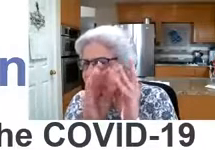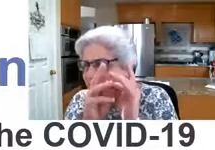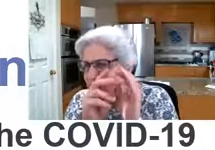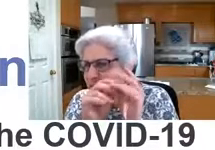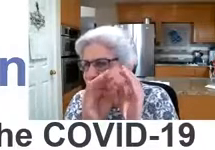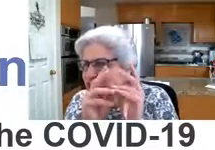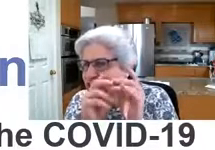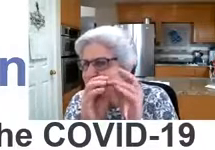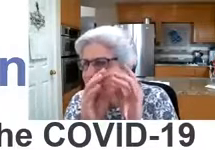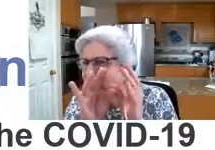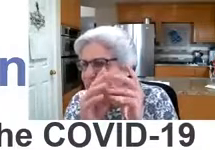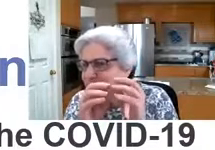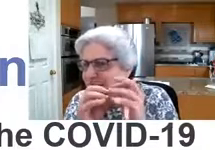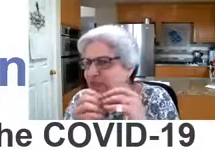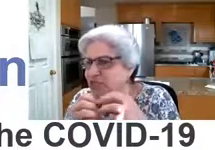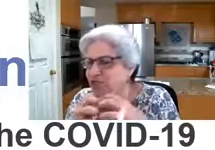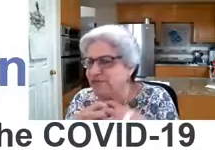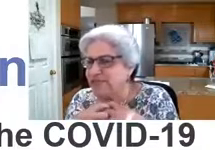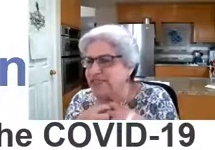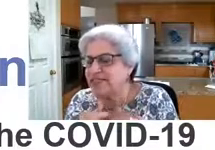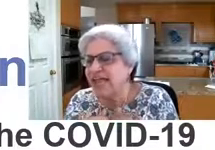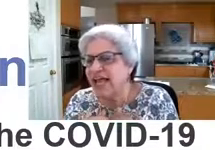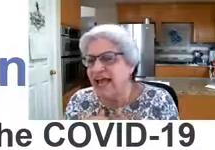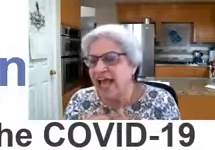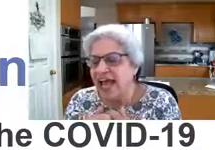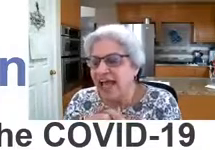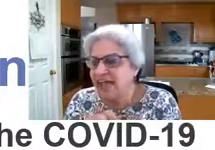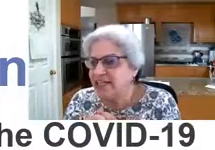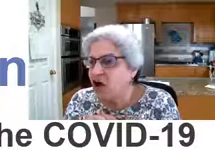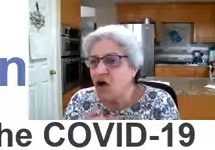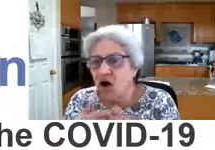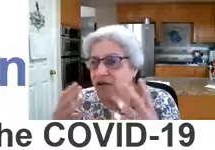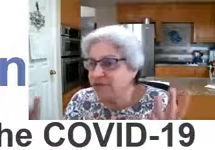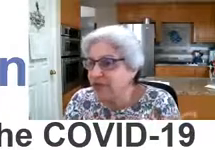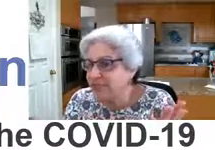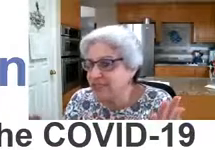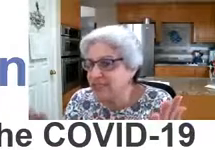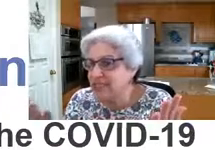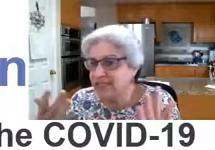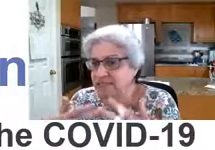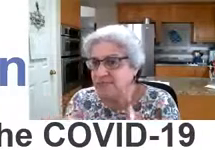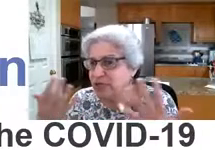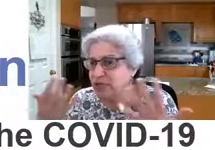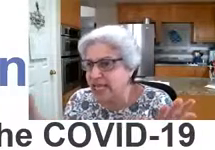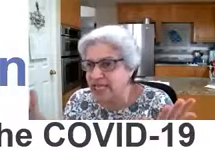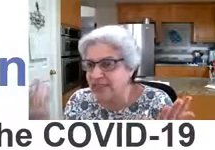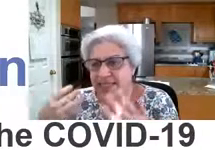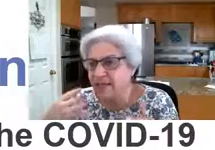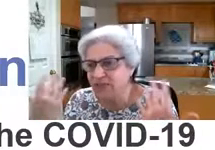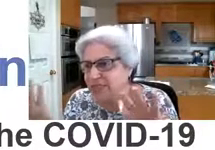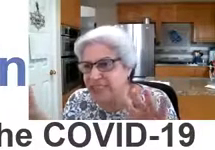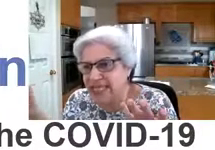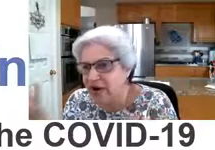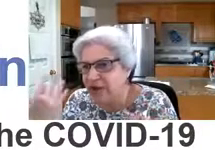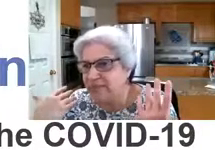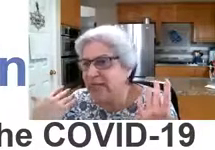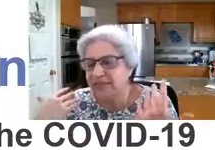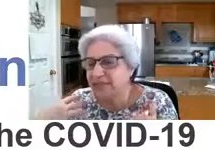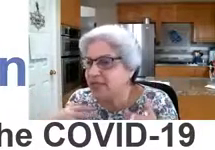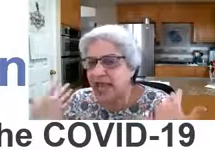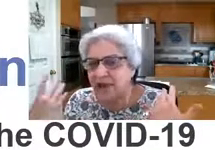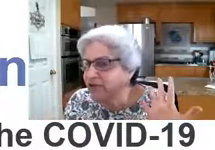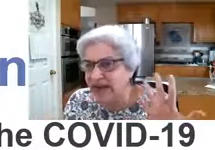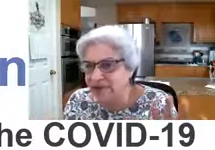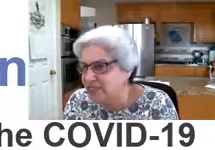of ridged and bumpy on the surface. And all viruses mutate. It sounds really scary,